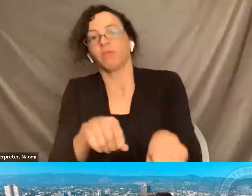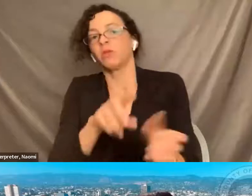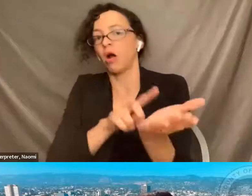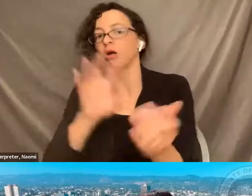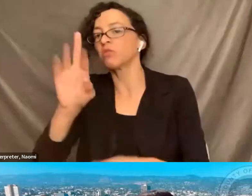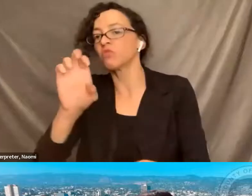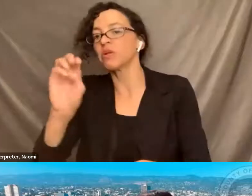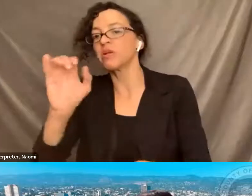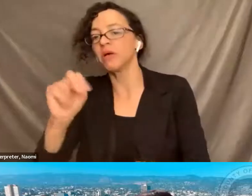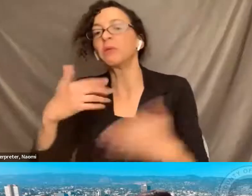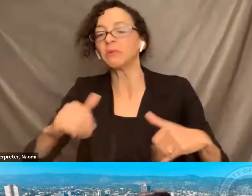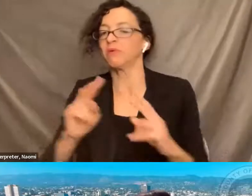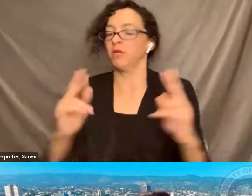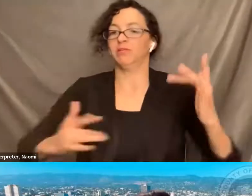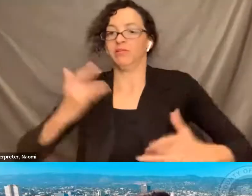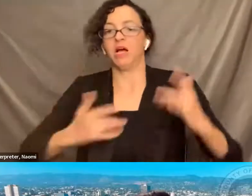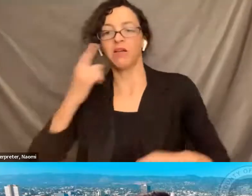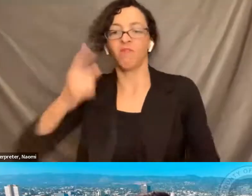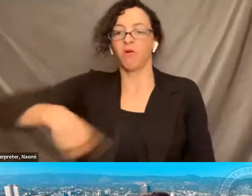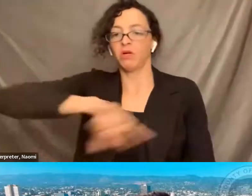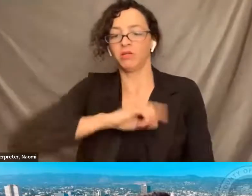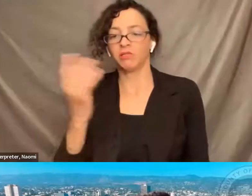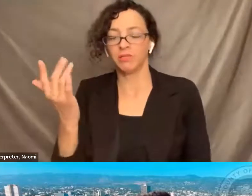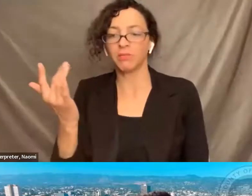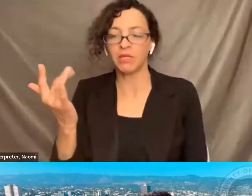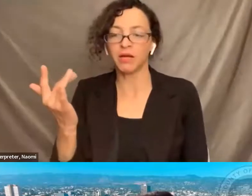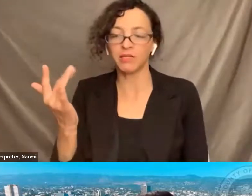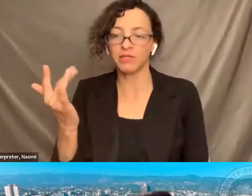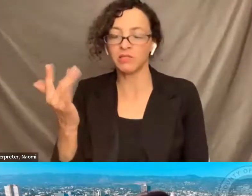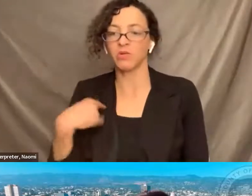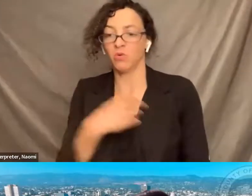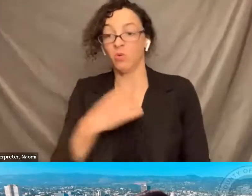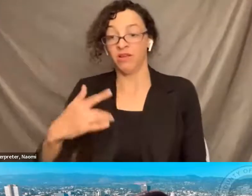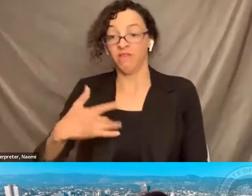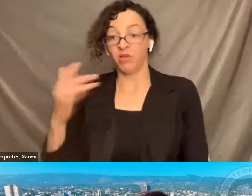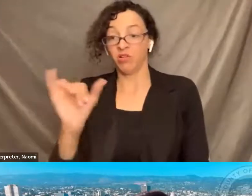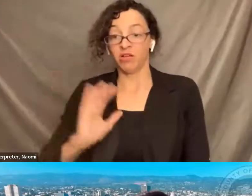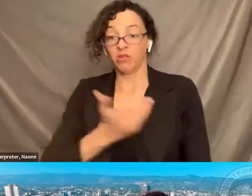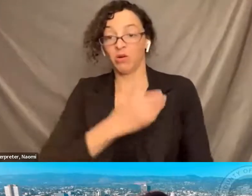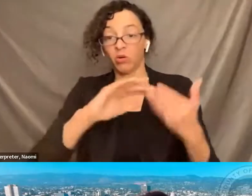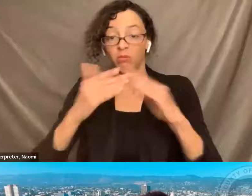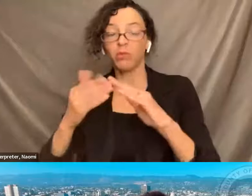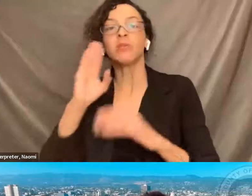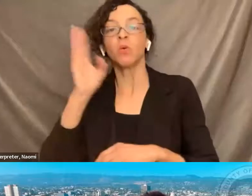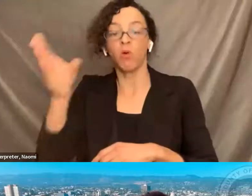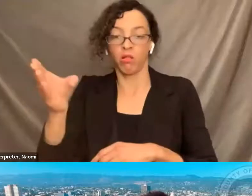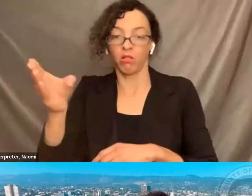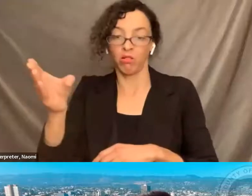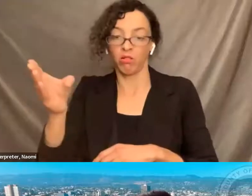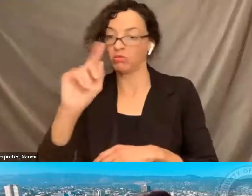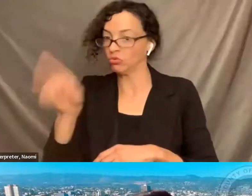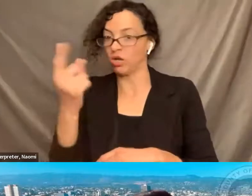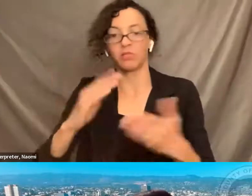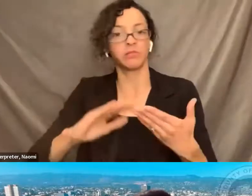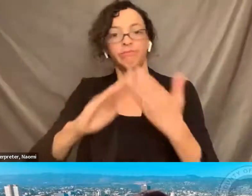very exciting for us, because we feel our community will just be